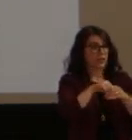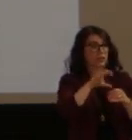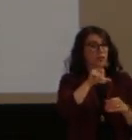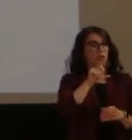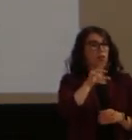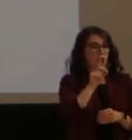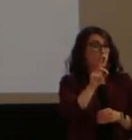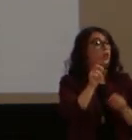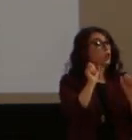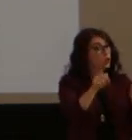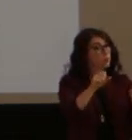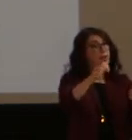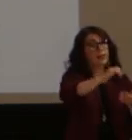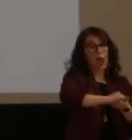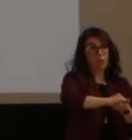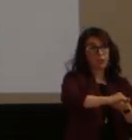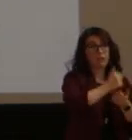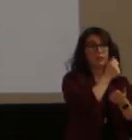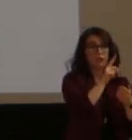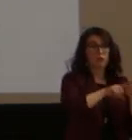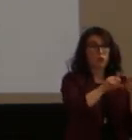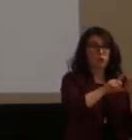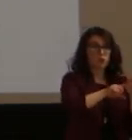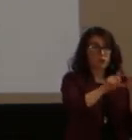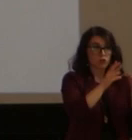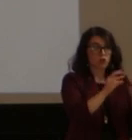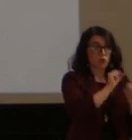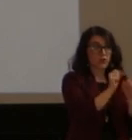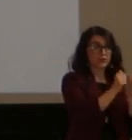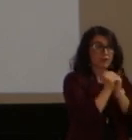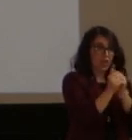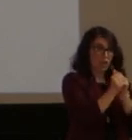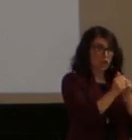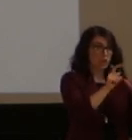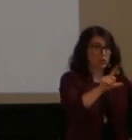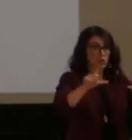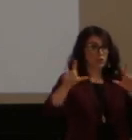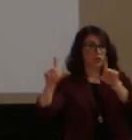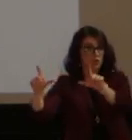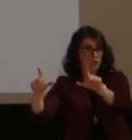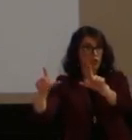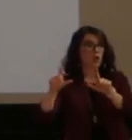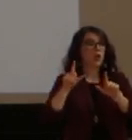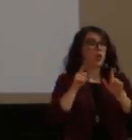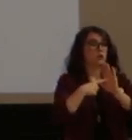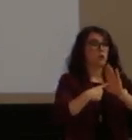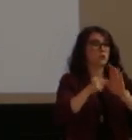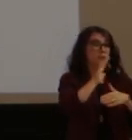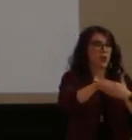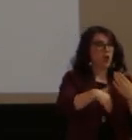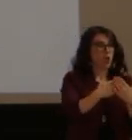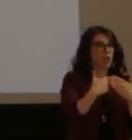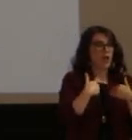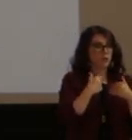collaborative, bringing multiple users together on a project, provided they all have the requisite level of access needed.